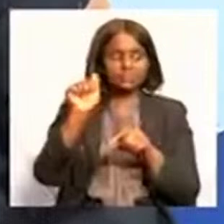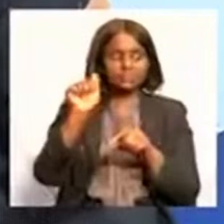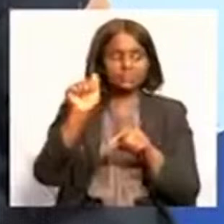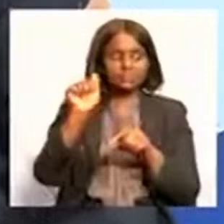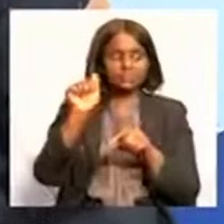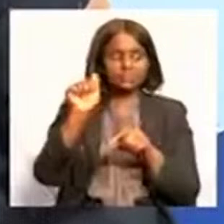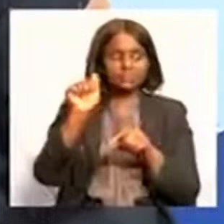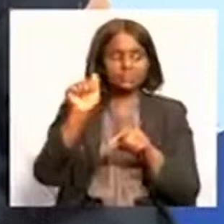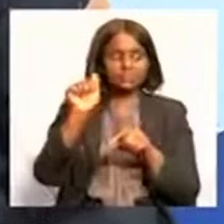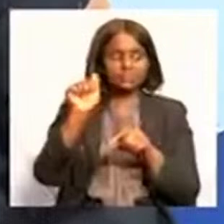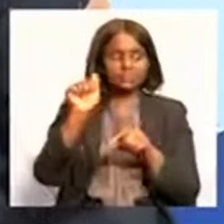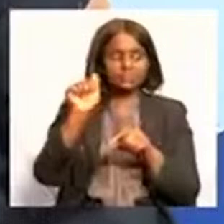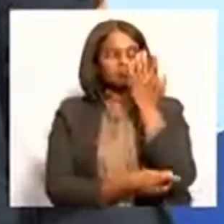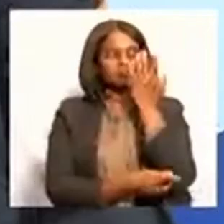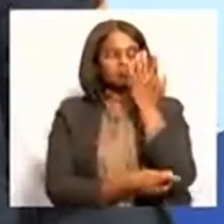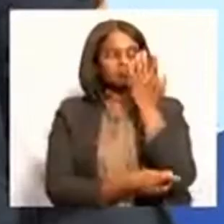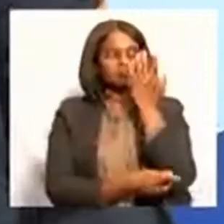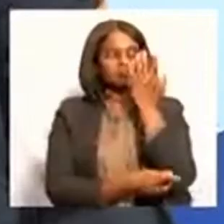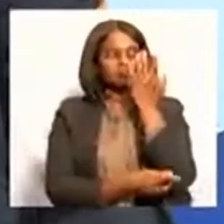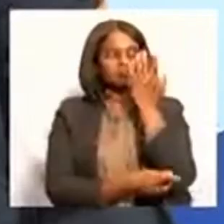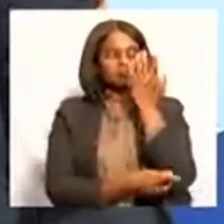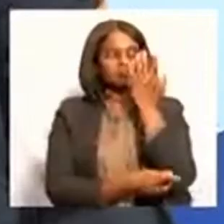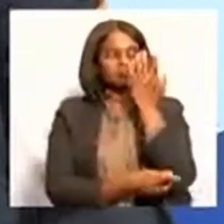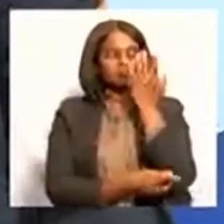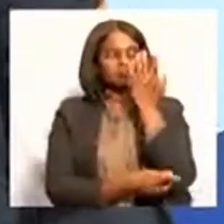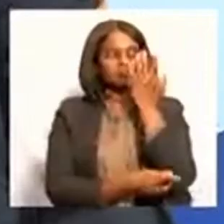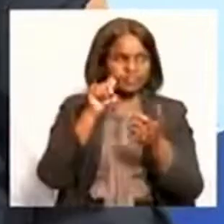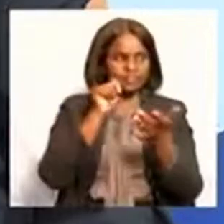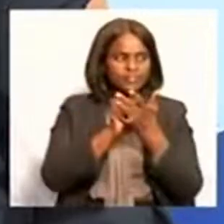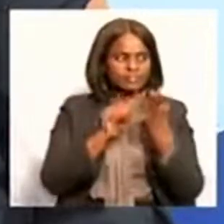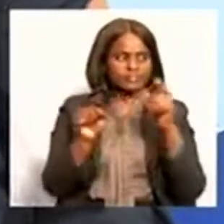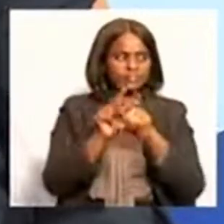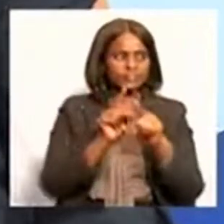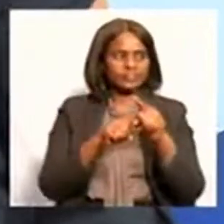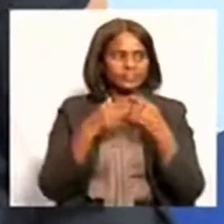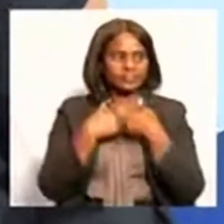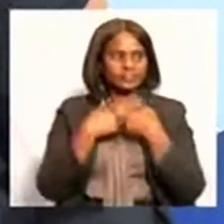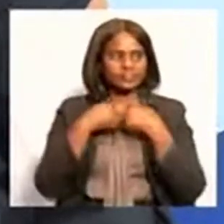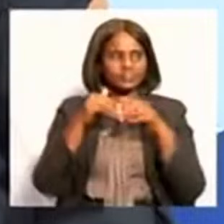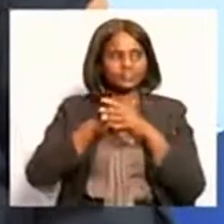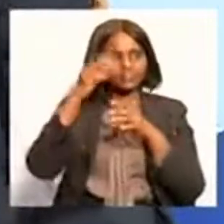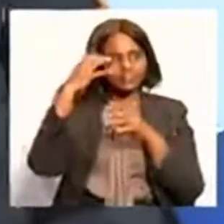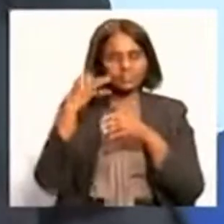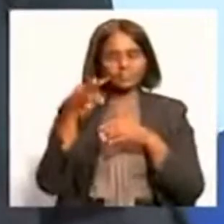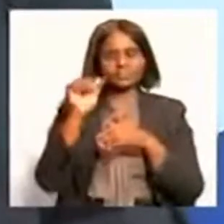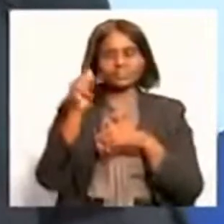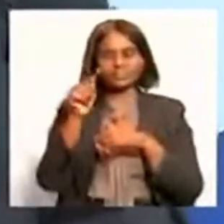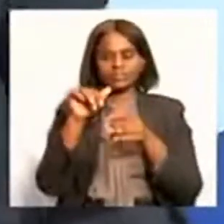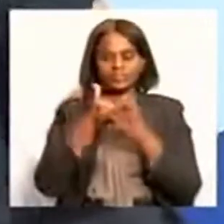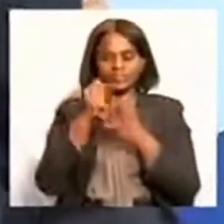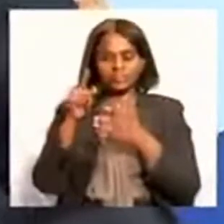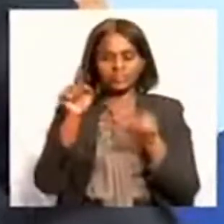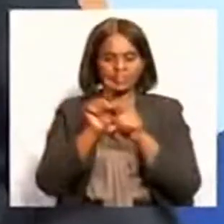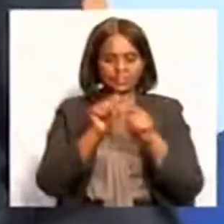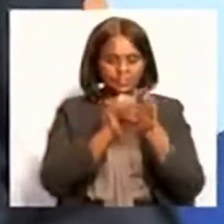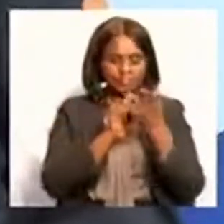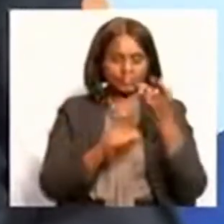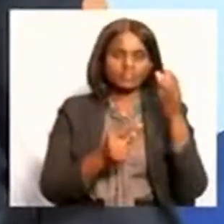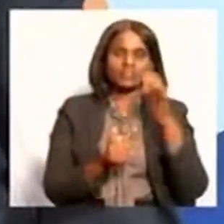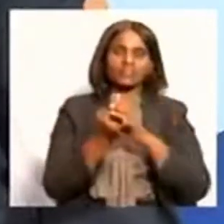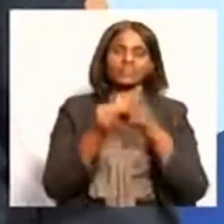projects are audited. It's because of the trust and the confidence that they have in the Office of the Auditor General. How does that confidence